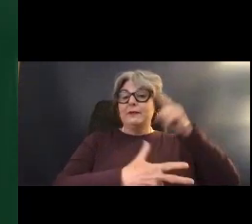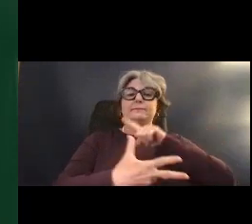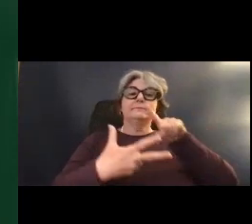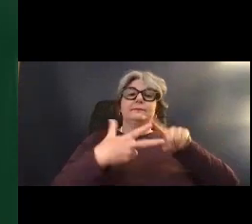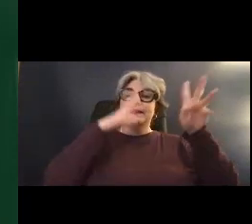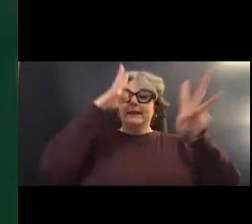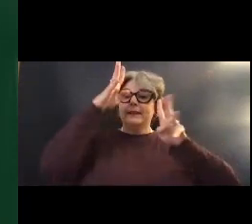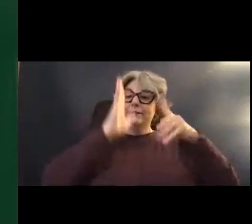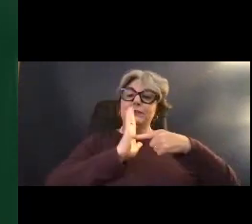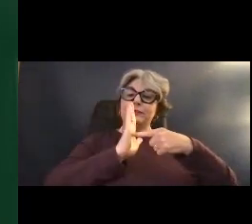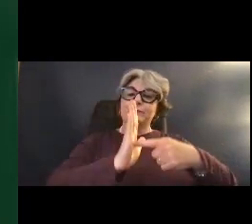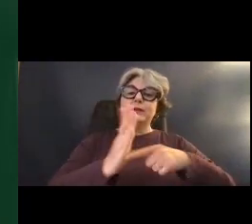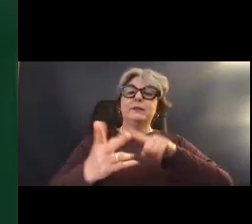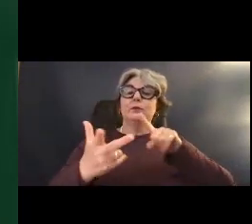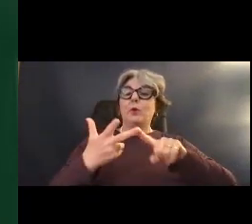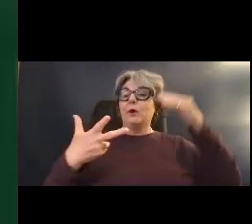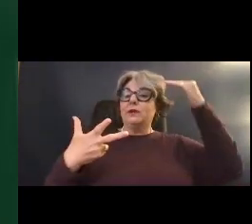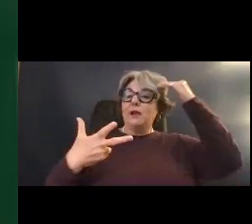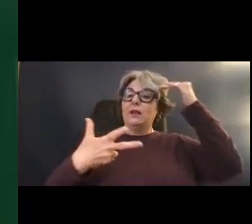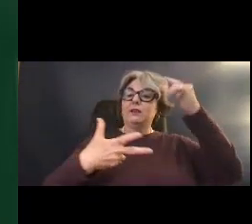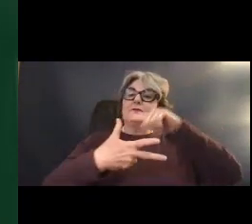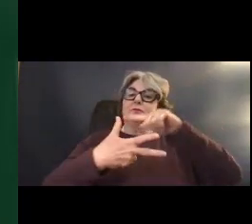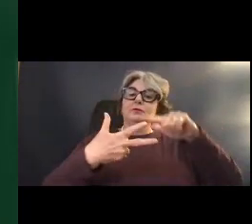innovation sprint partner, or knowledge partner.